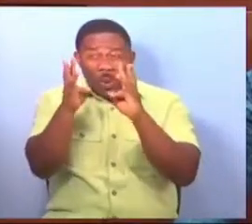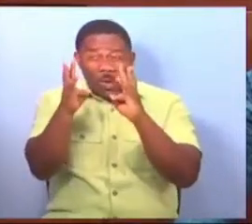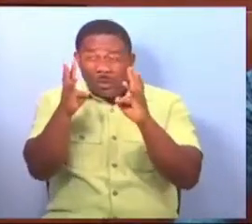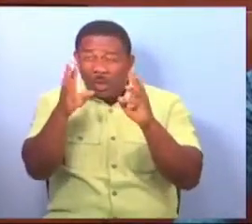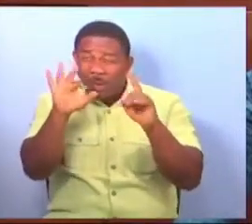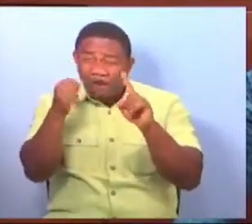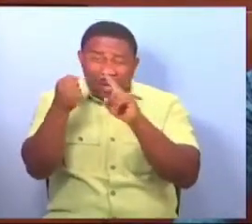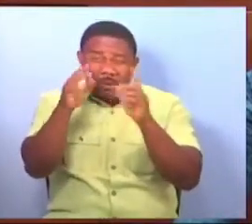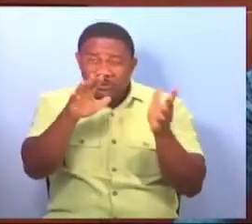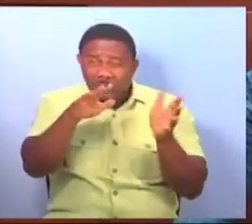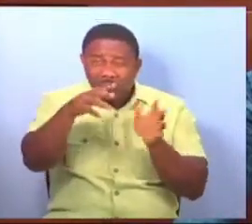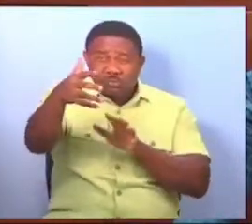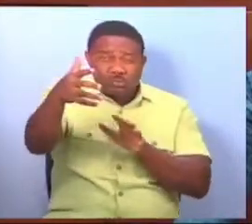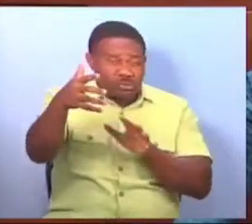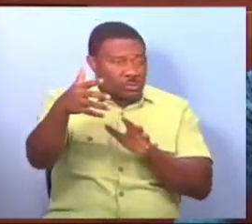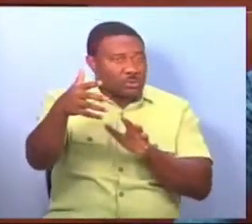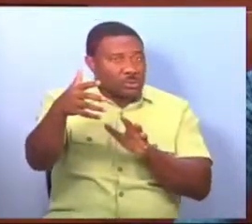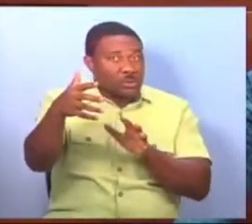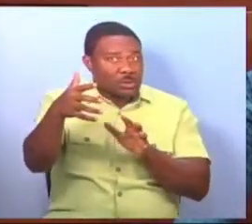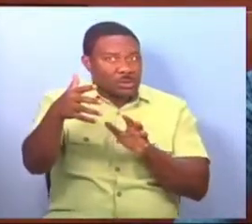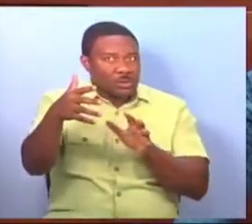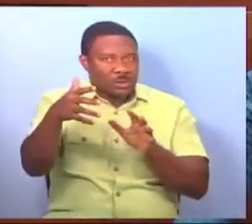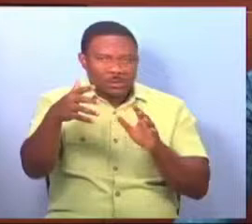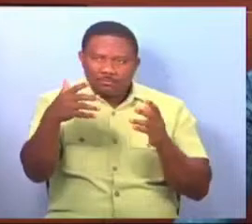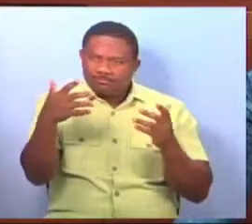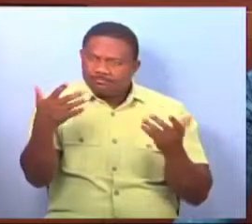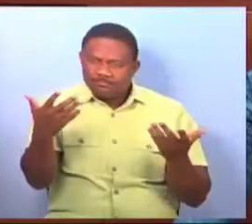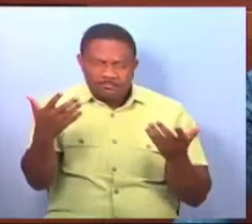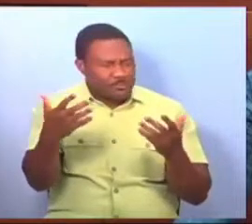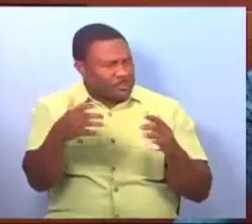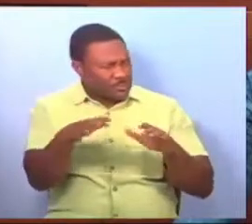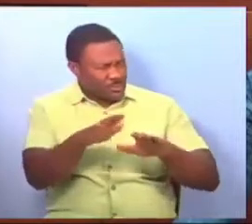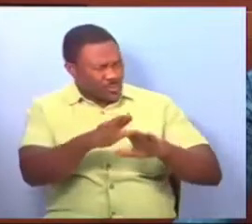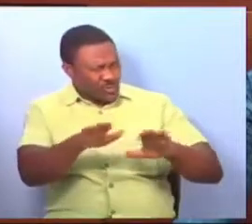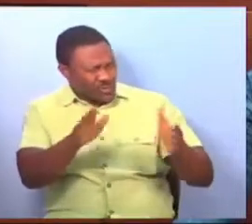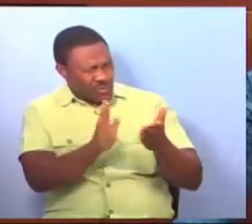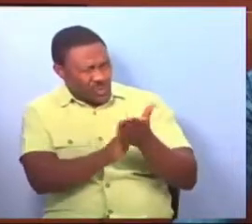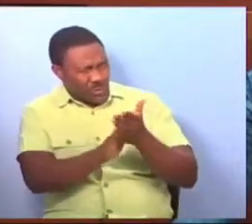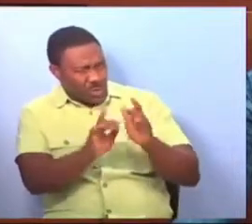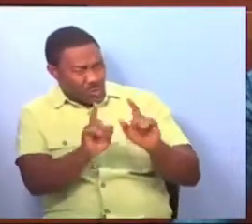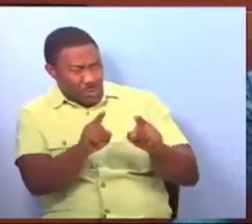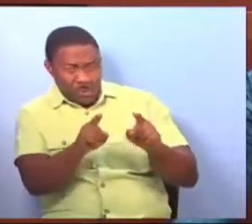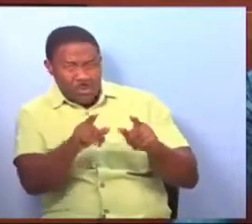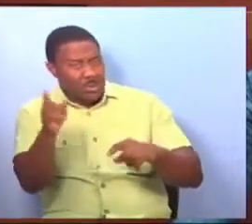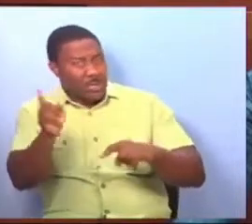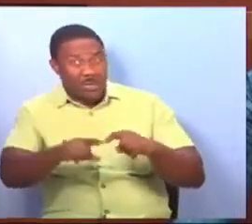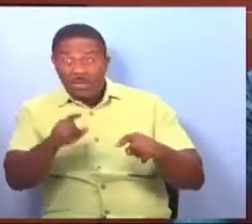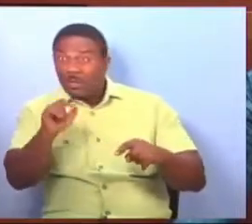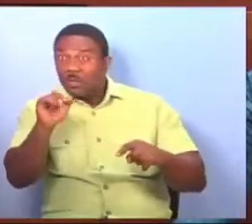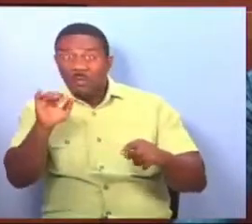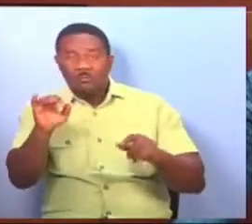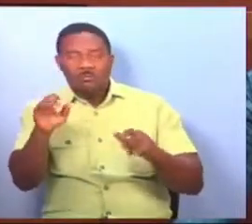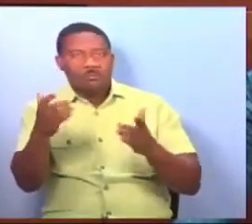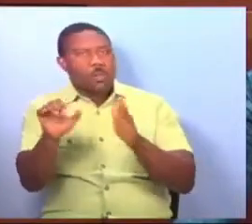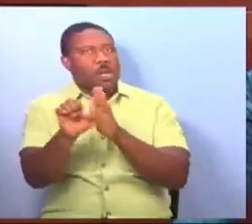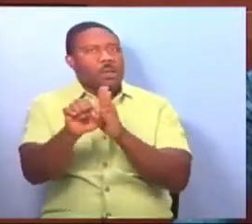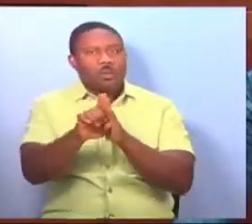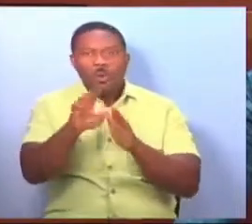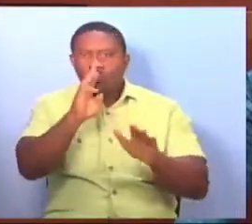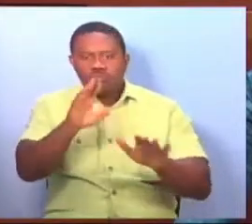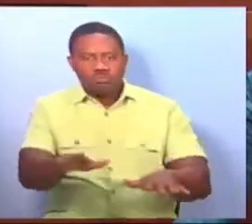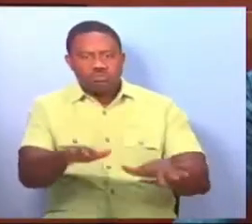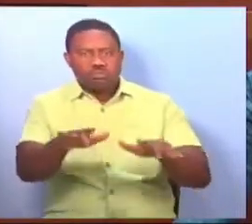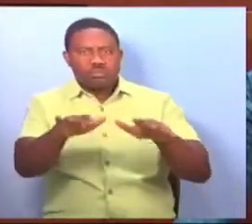disasters, education is the hardest hit. School-going children are the hardest hit. When there's flood and school disruptions